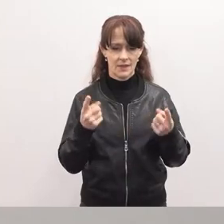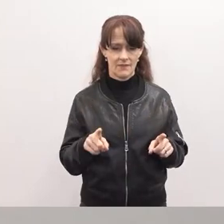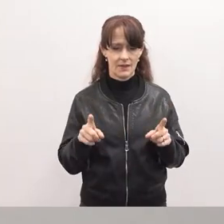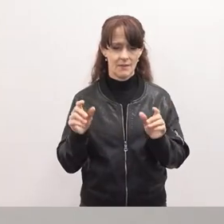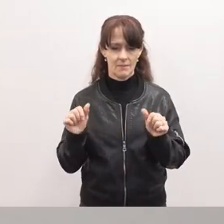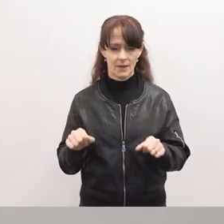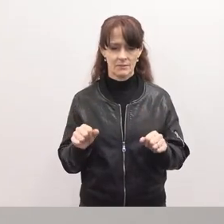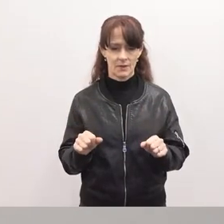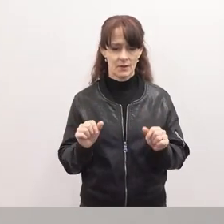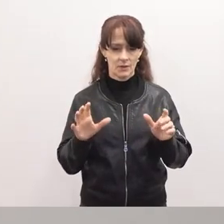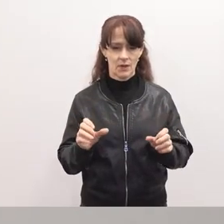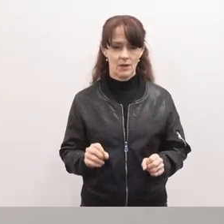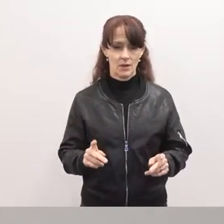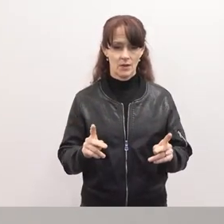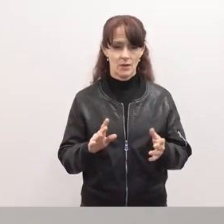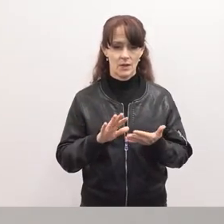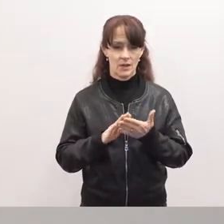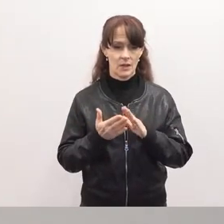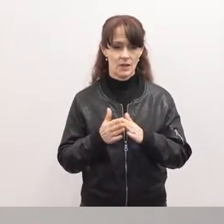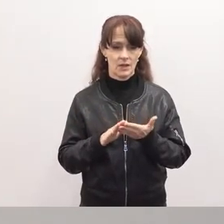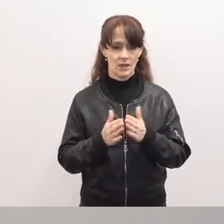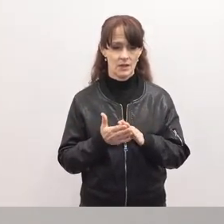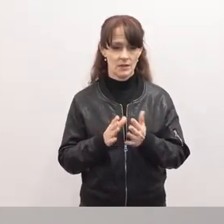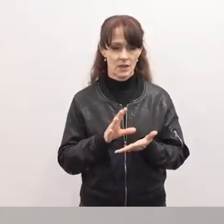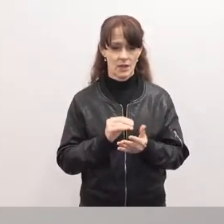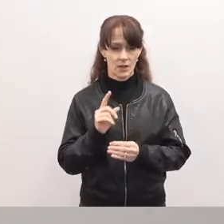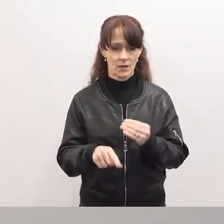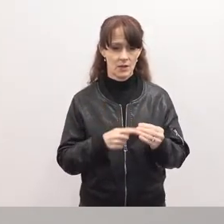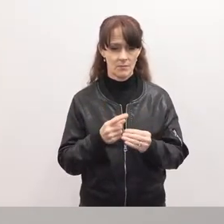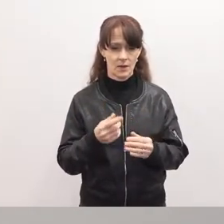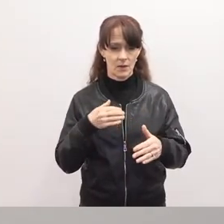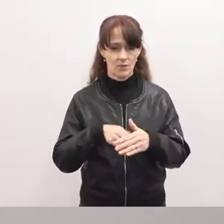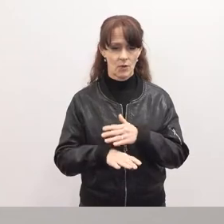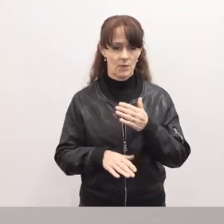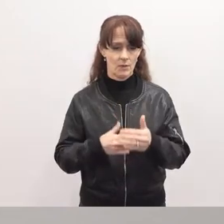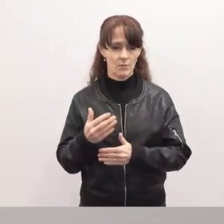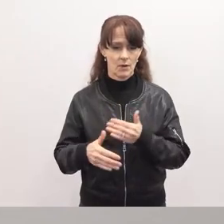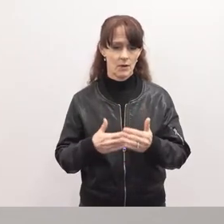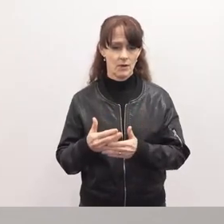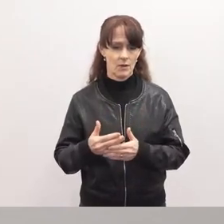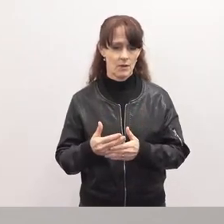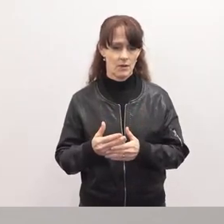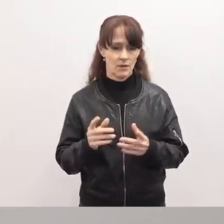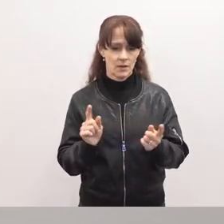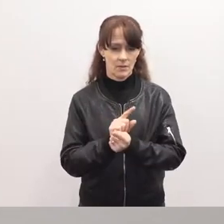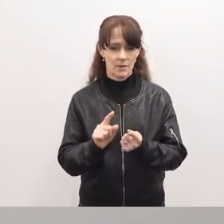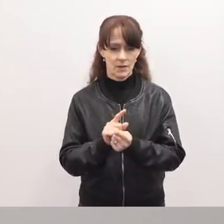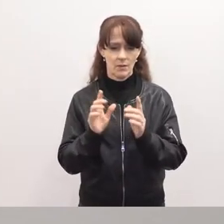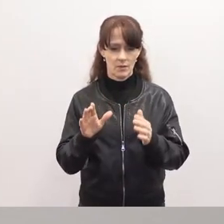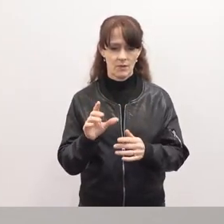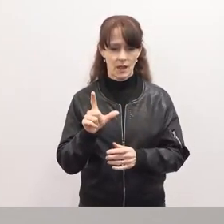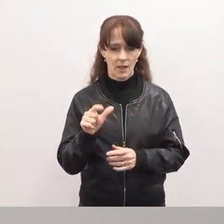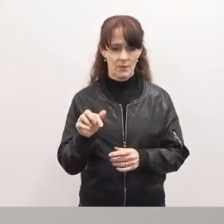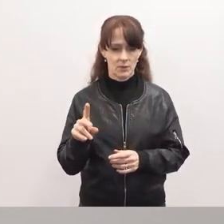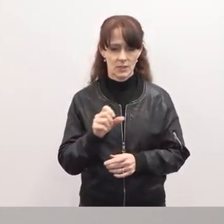was a great, great opportunity for the community to learn about the enrollment process and really meet some wonderful LBUSD